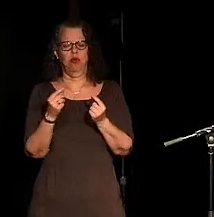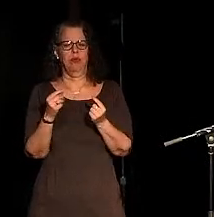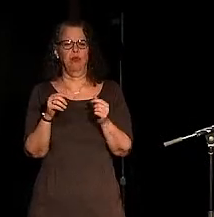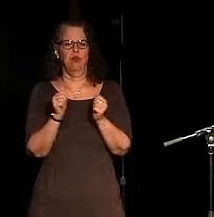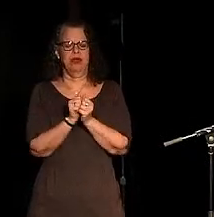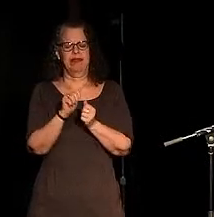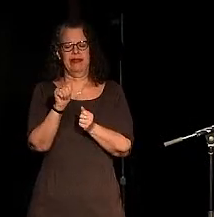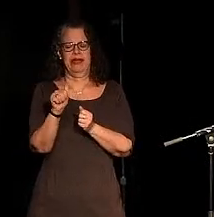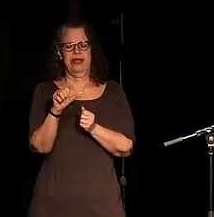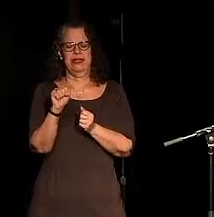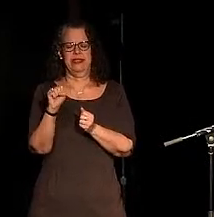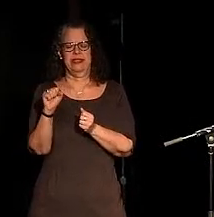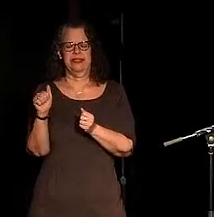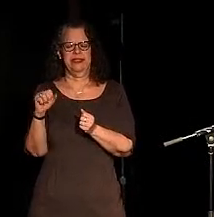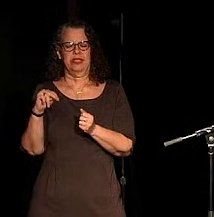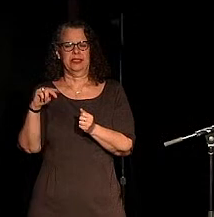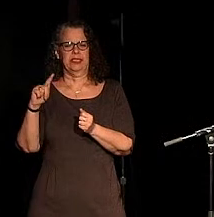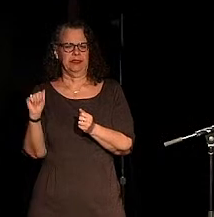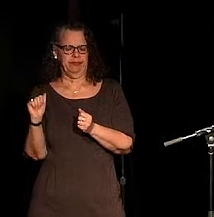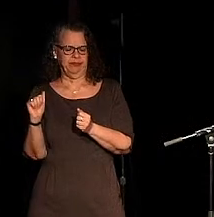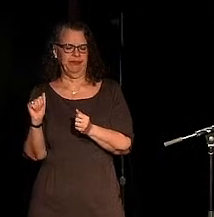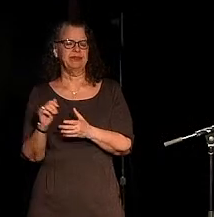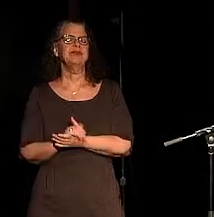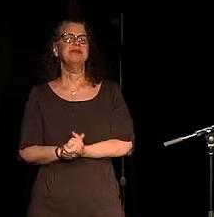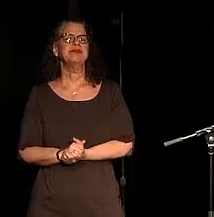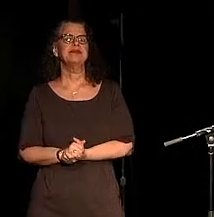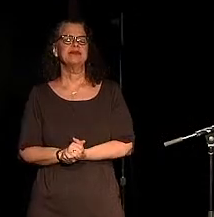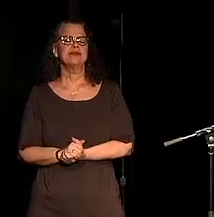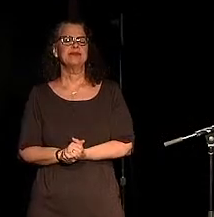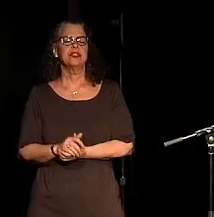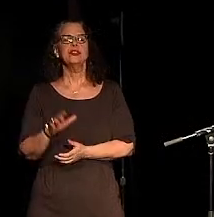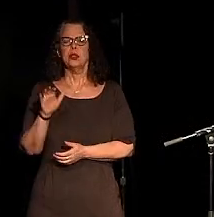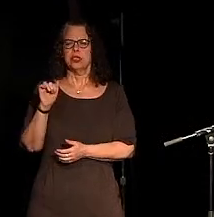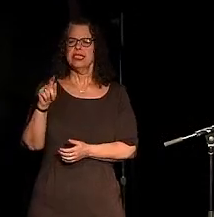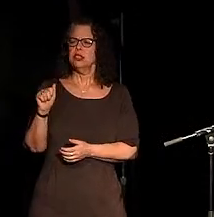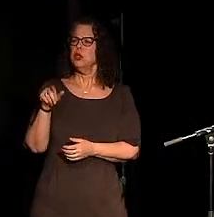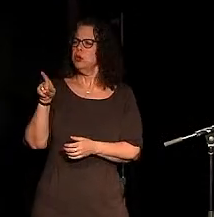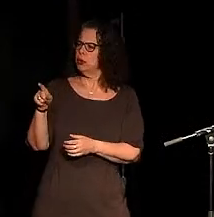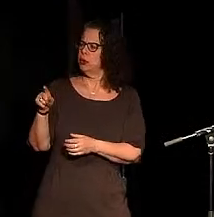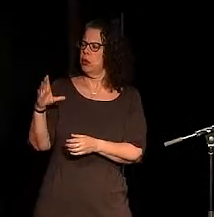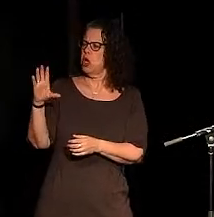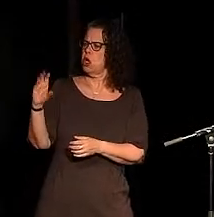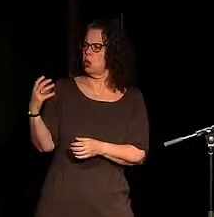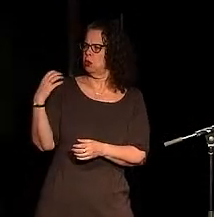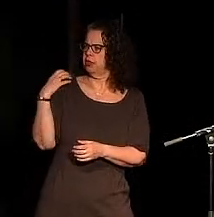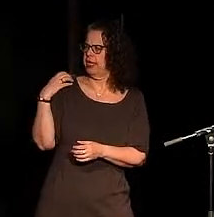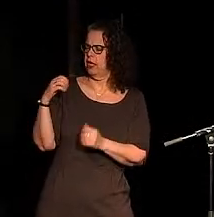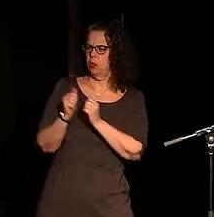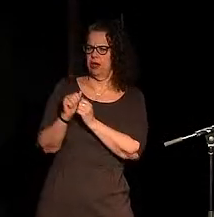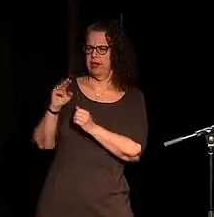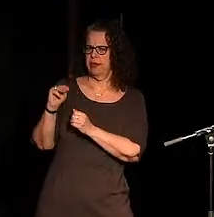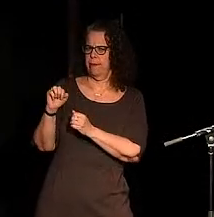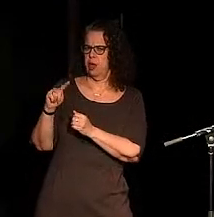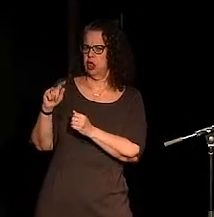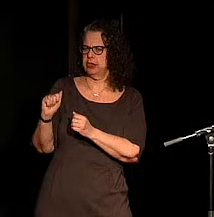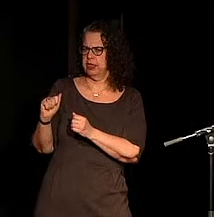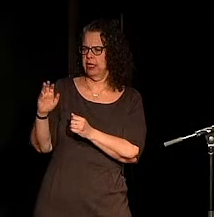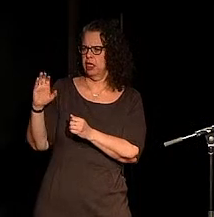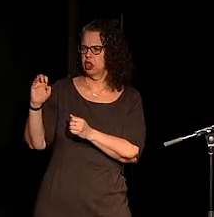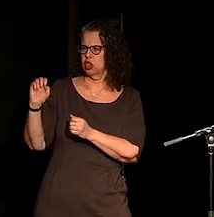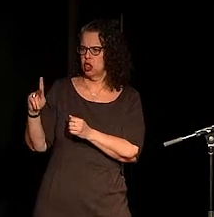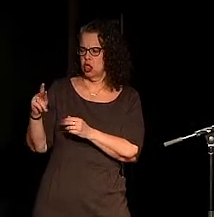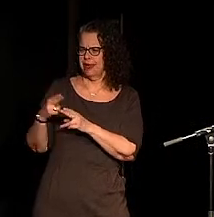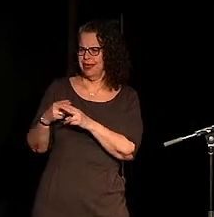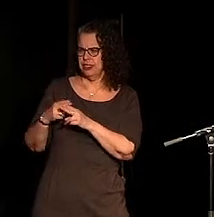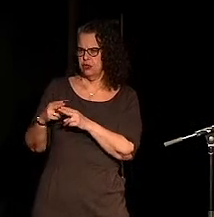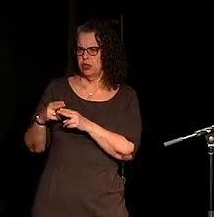Asanta. Asanta, you co-chair with Marta Clark, our interim executive director of HR,